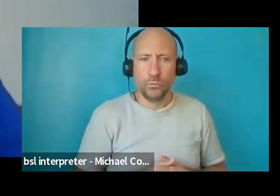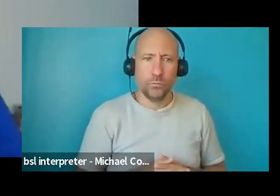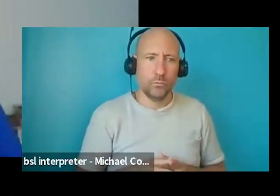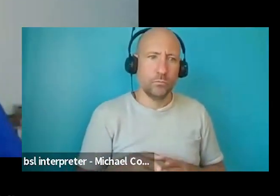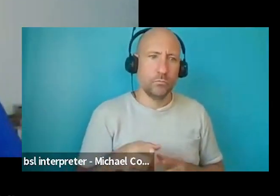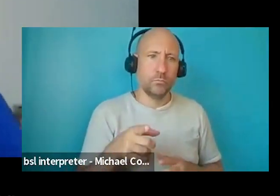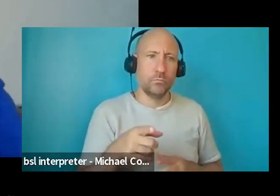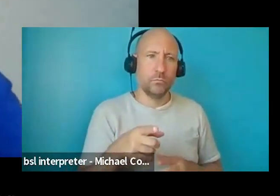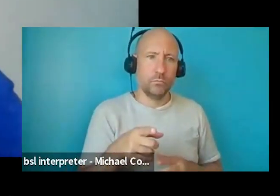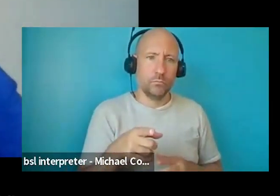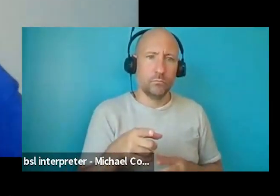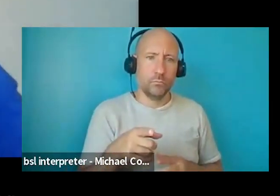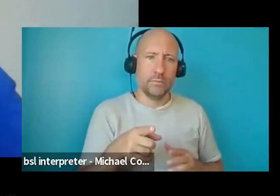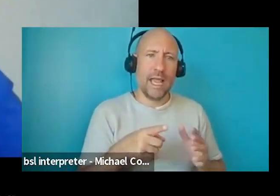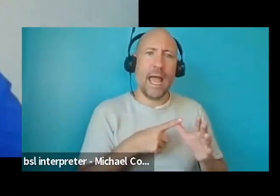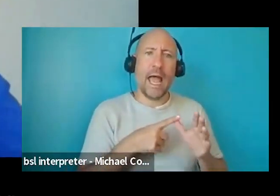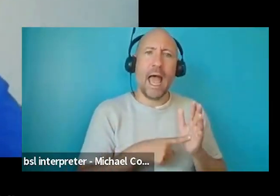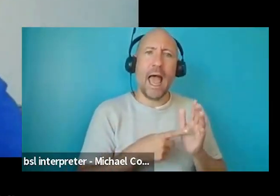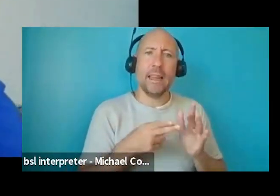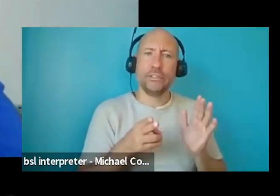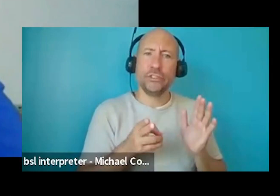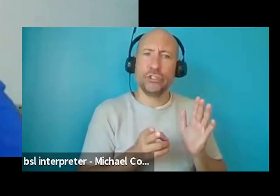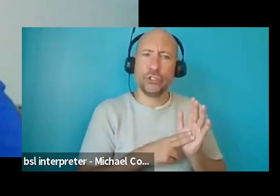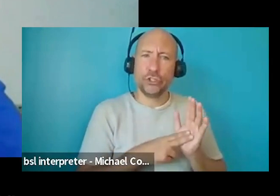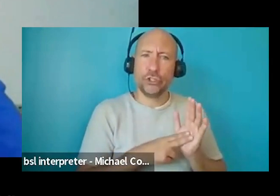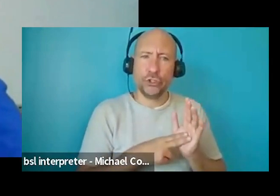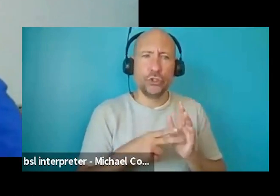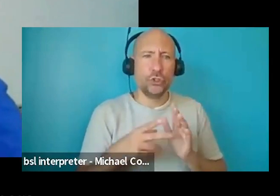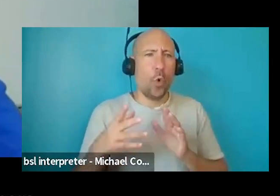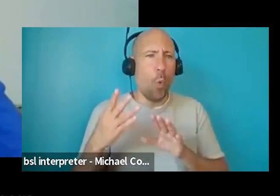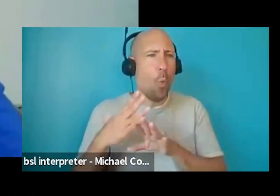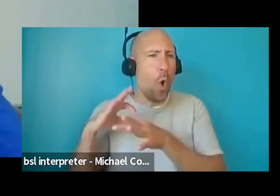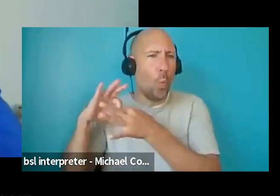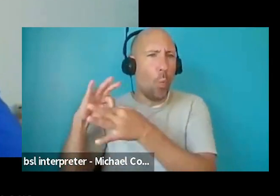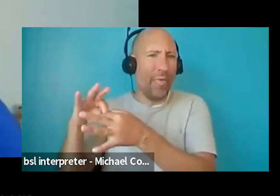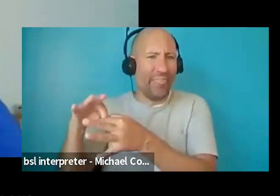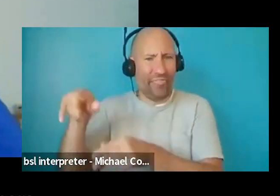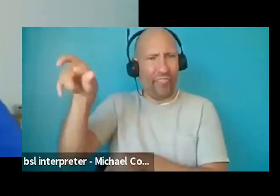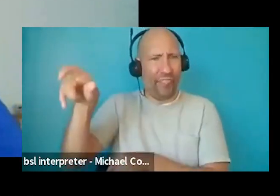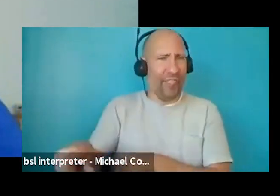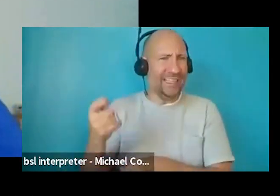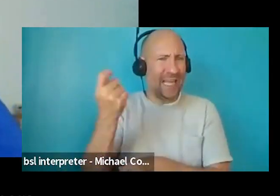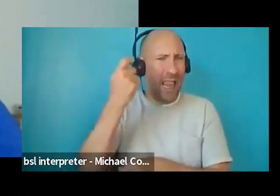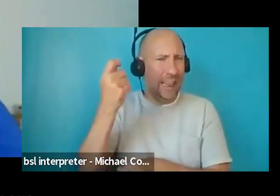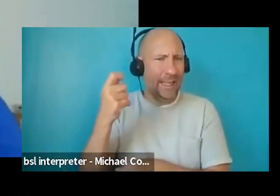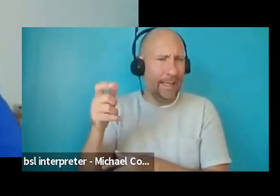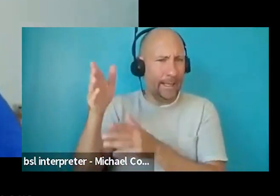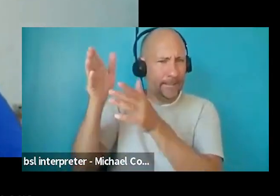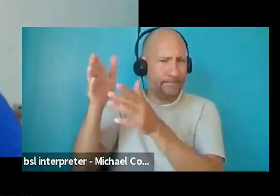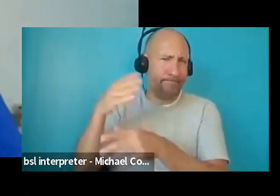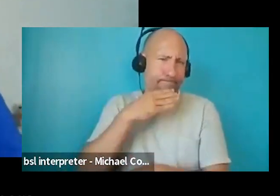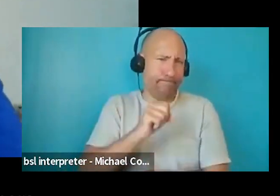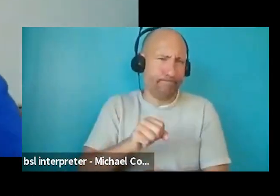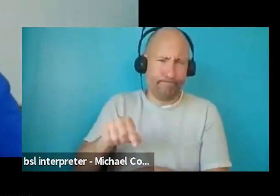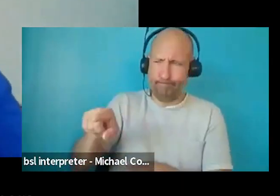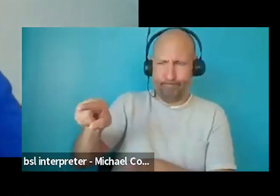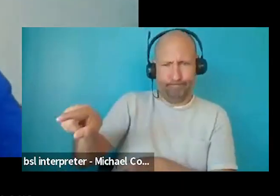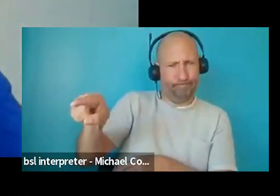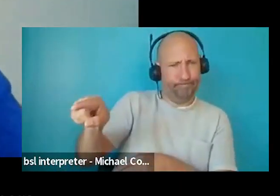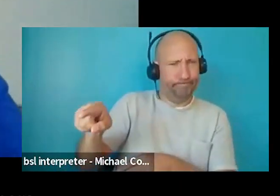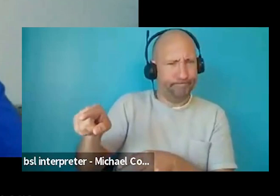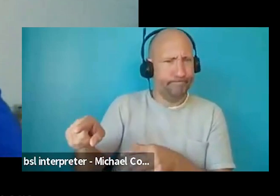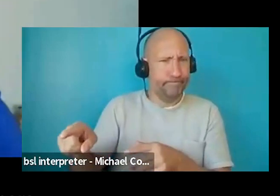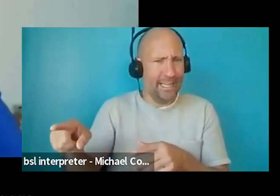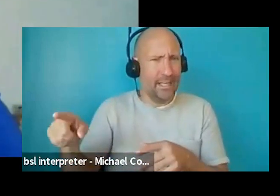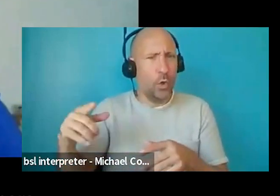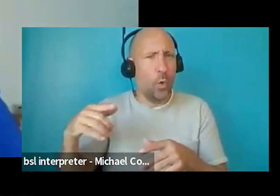Absolutely. In fact, we're working very closely with Aristide, who himself, in the previous webinars, he